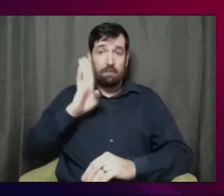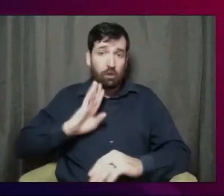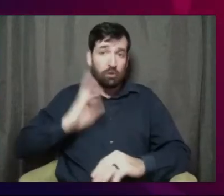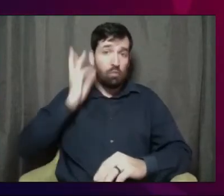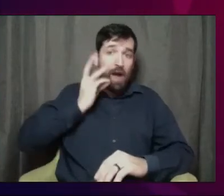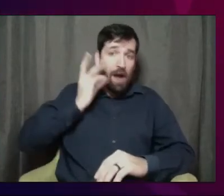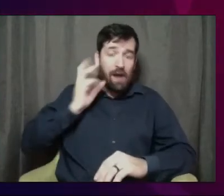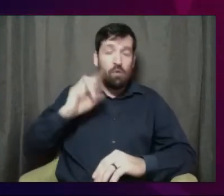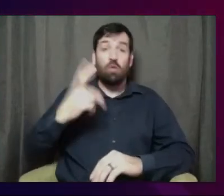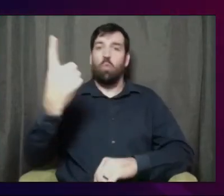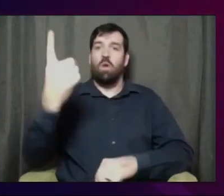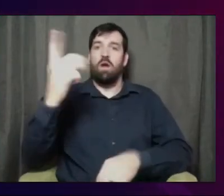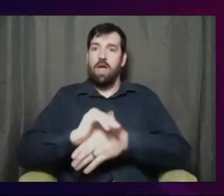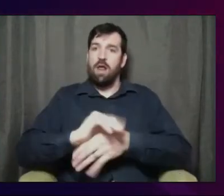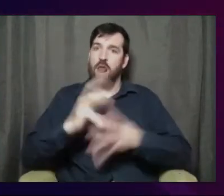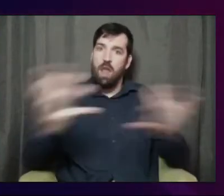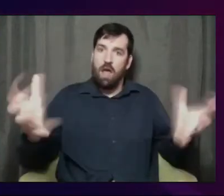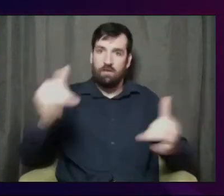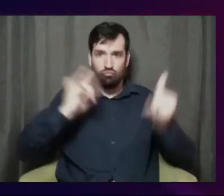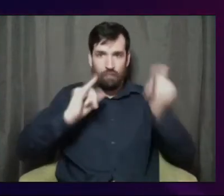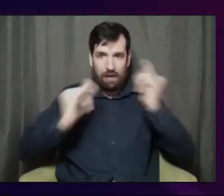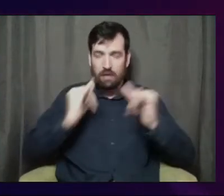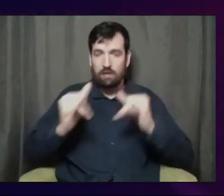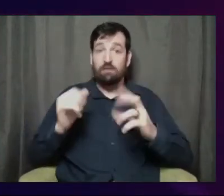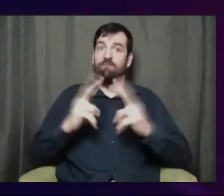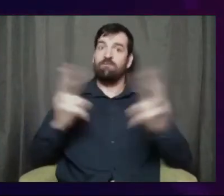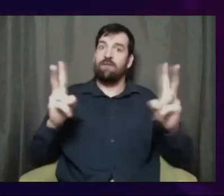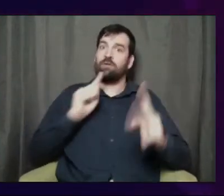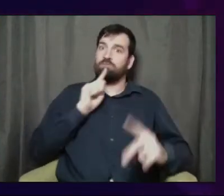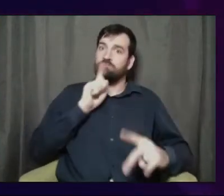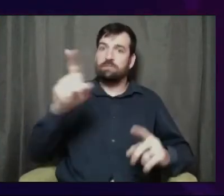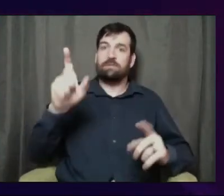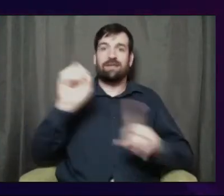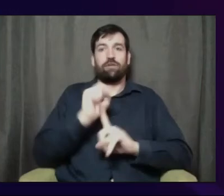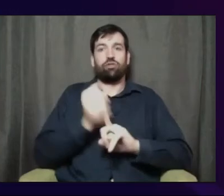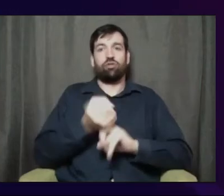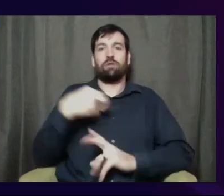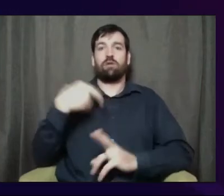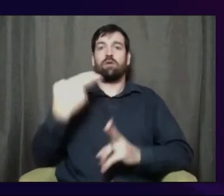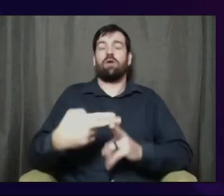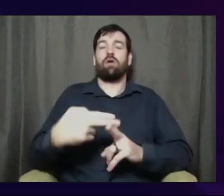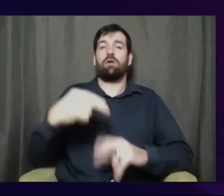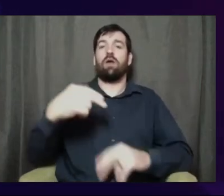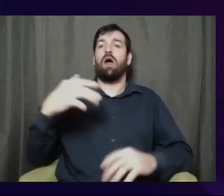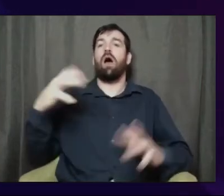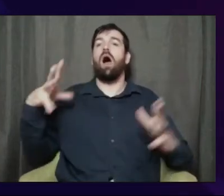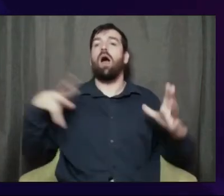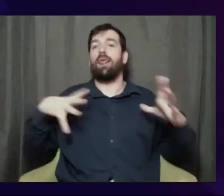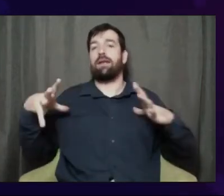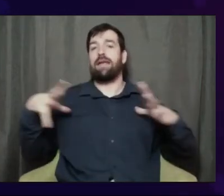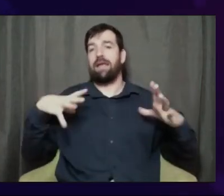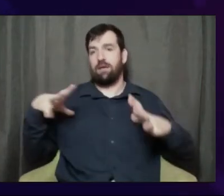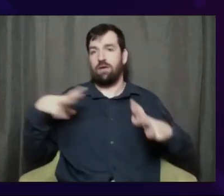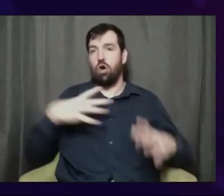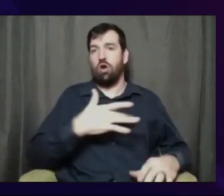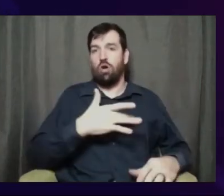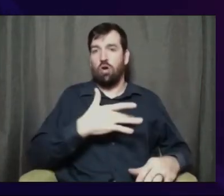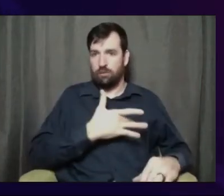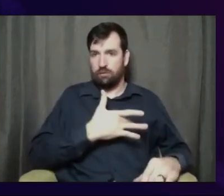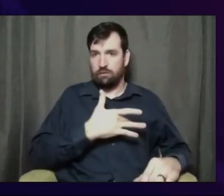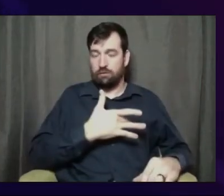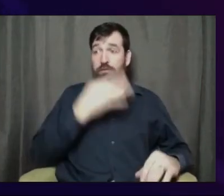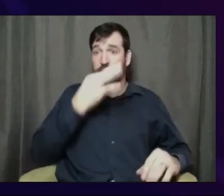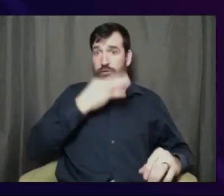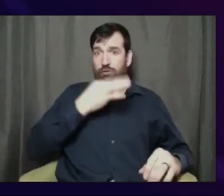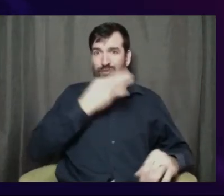drinking, there's a very real condition that doctors are talking about. It's called holiday heart. And as we approach St. Paddy's Day next week and